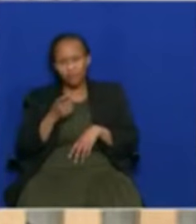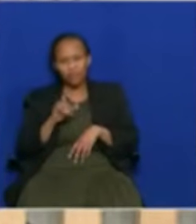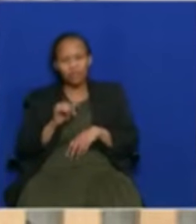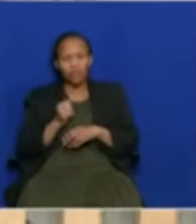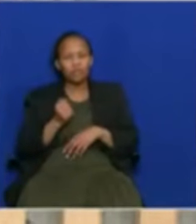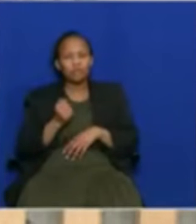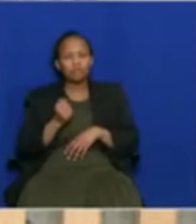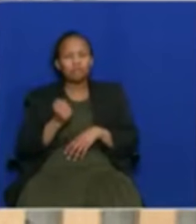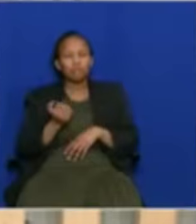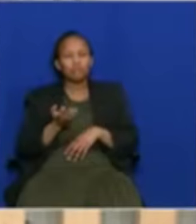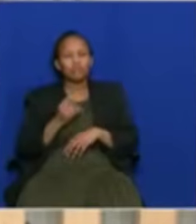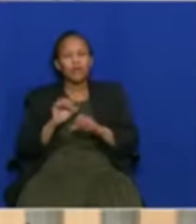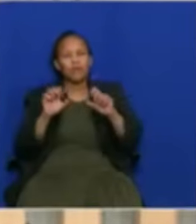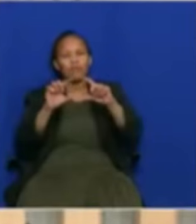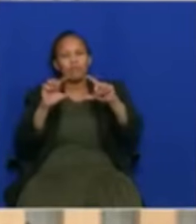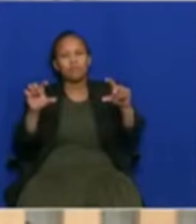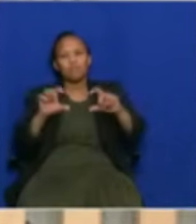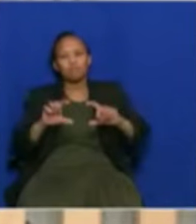paragraphs.